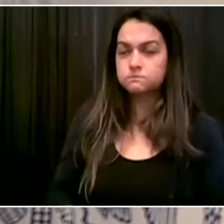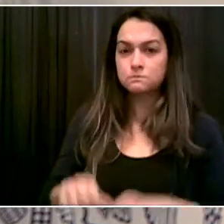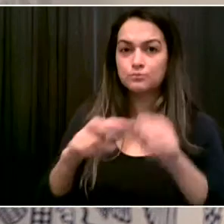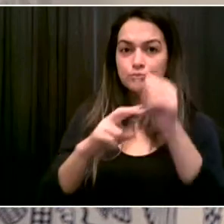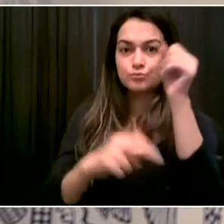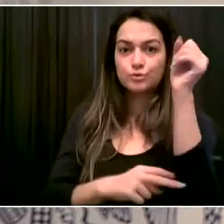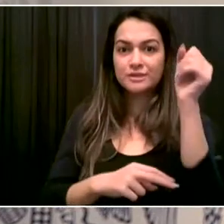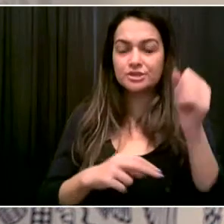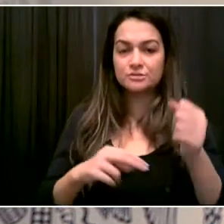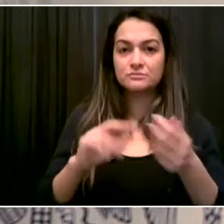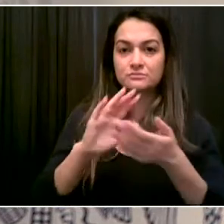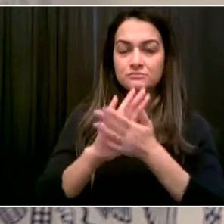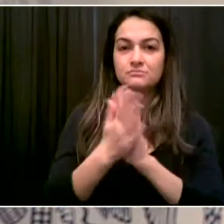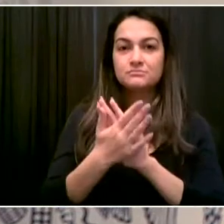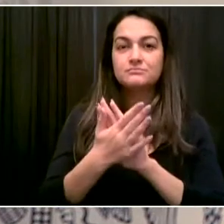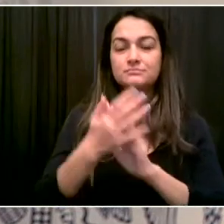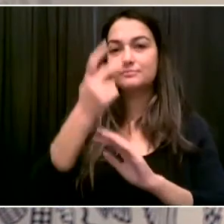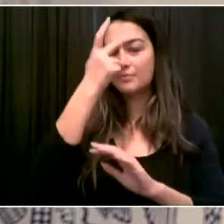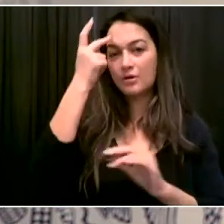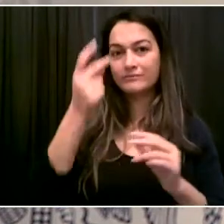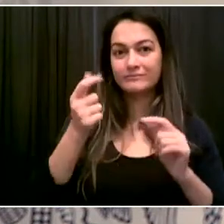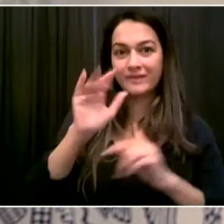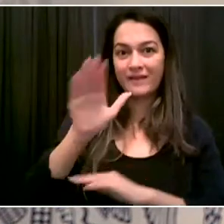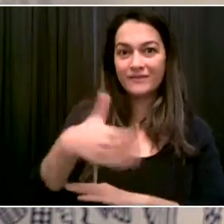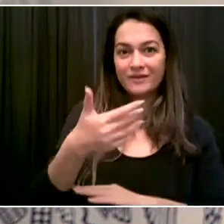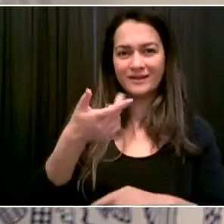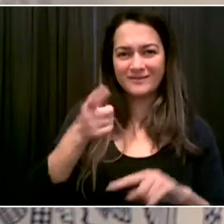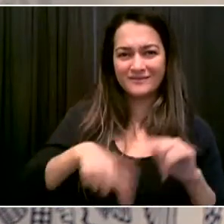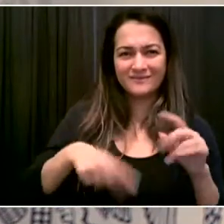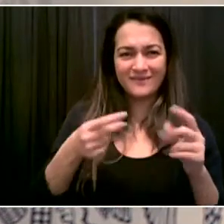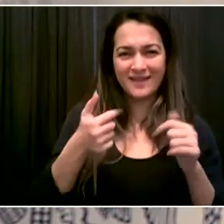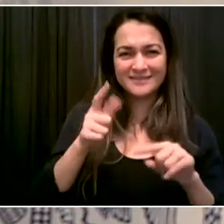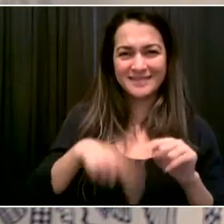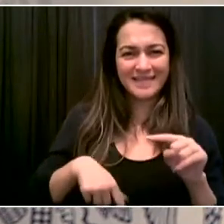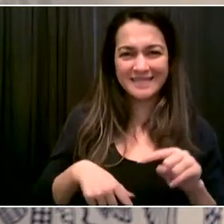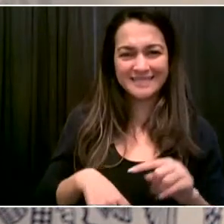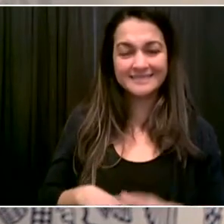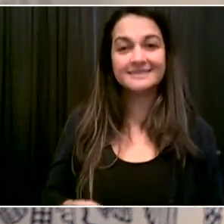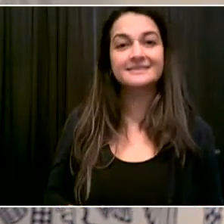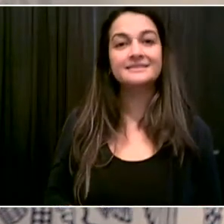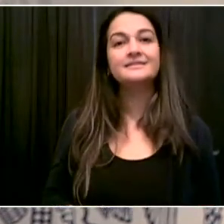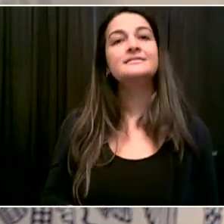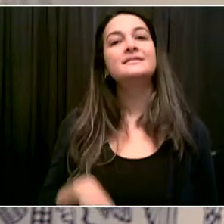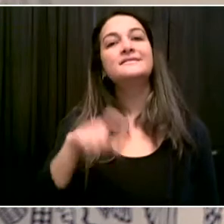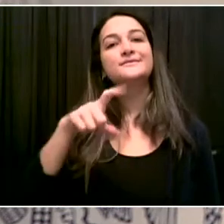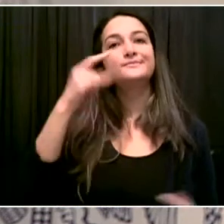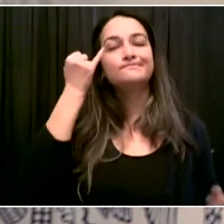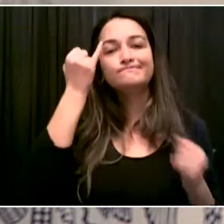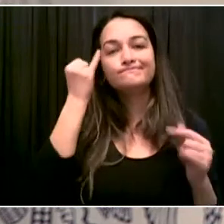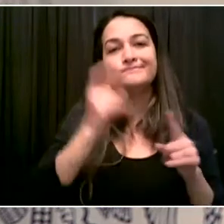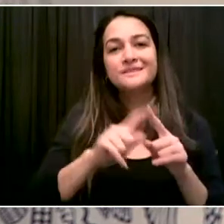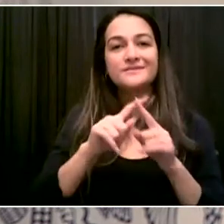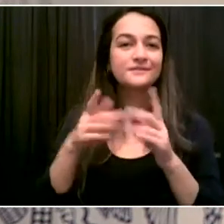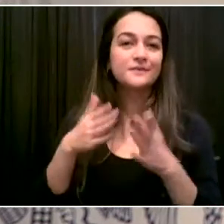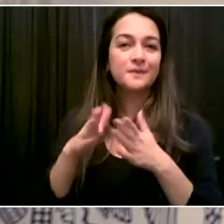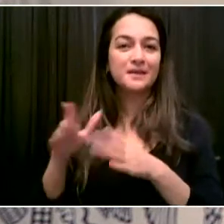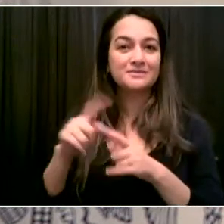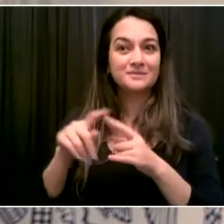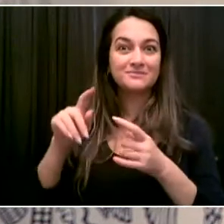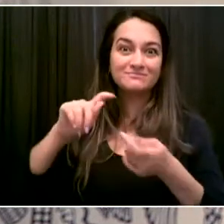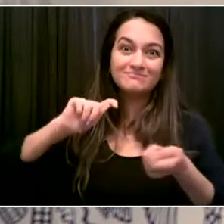around the city while transforming away from our current paradigm. I think where I'd find a lot of common ground with folks who'd like to see it torn